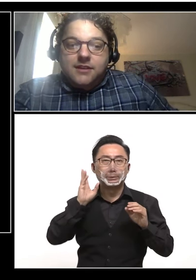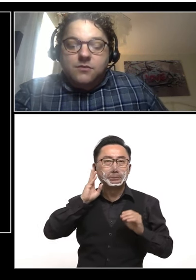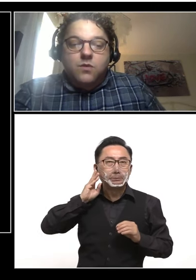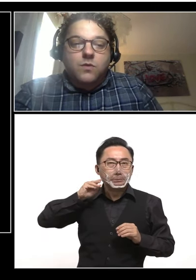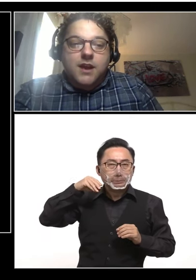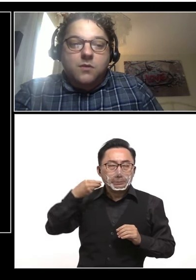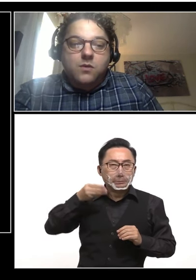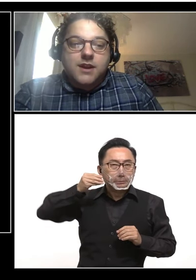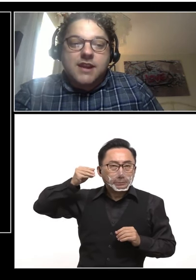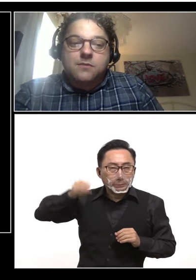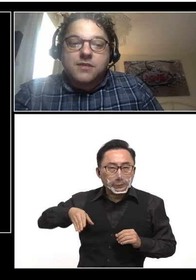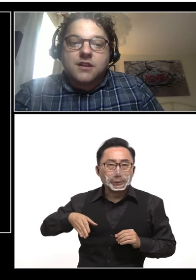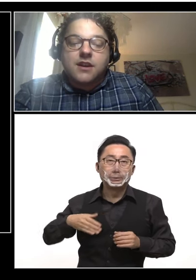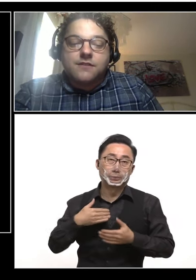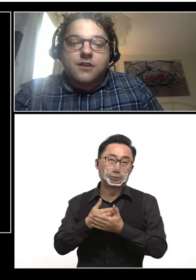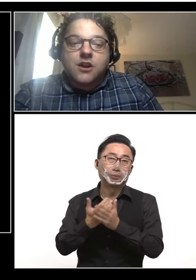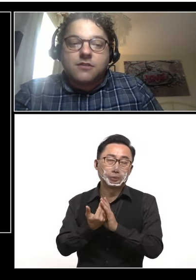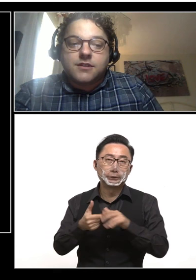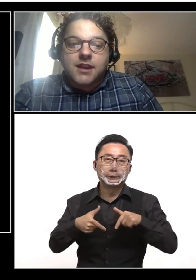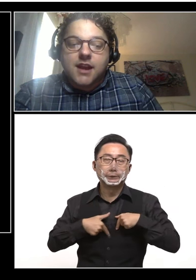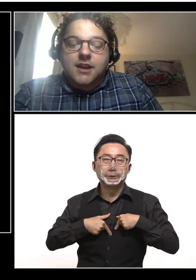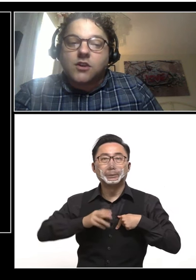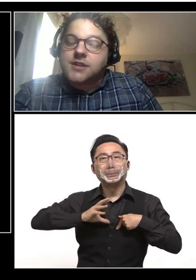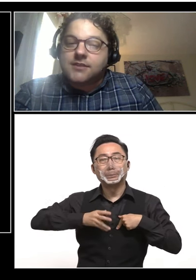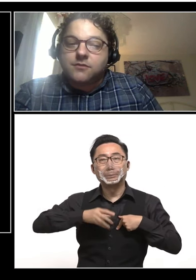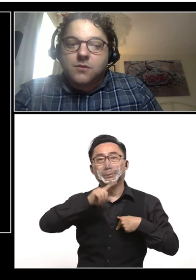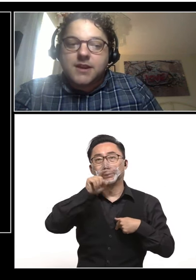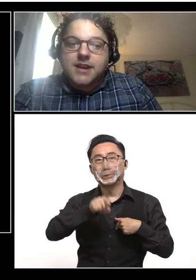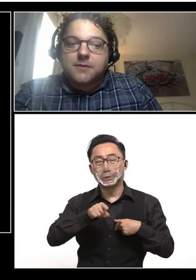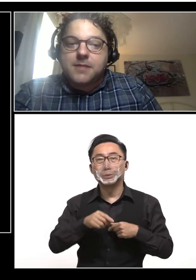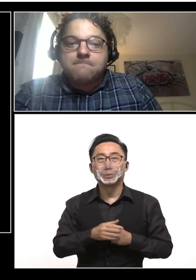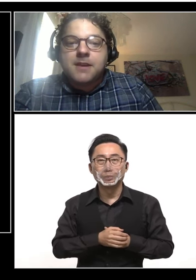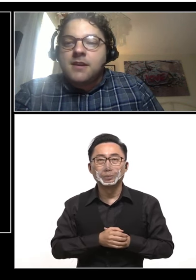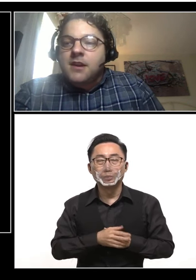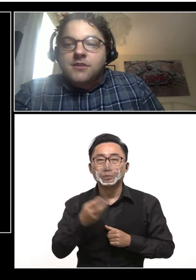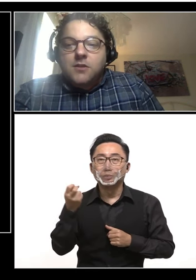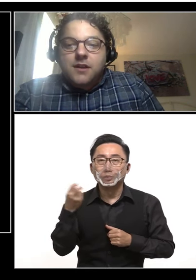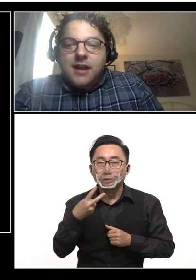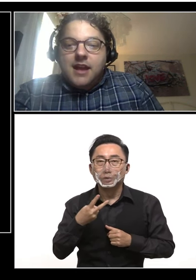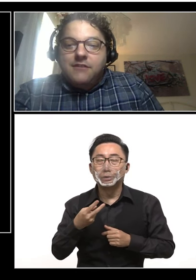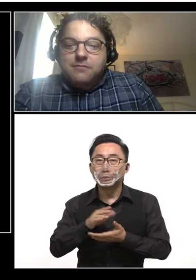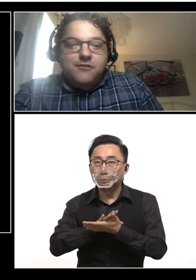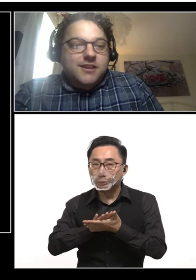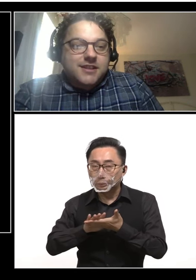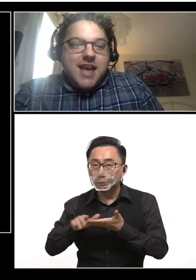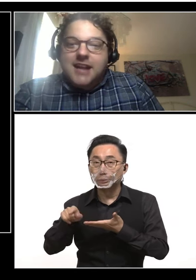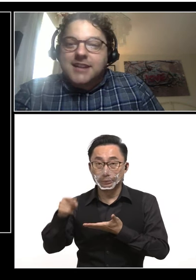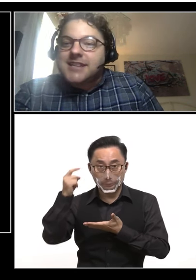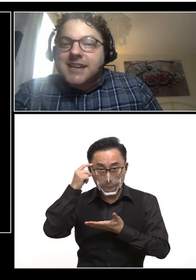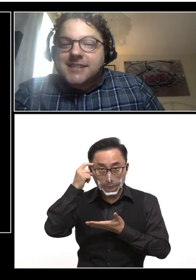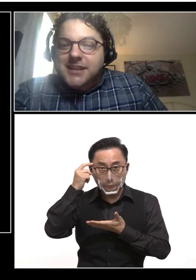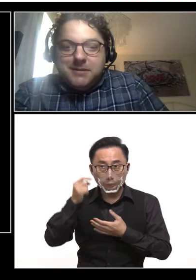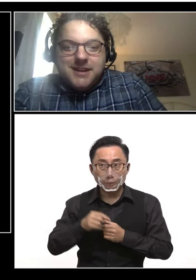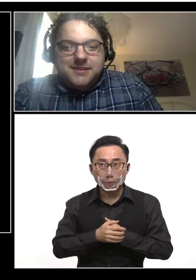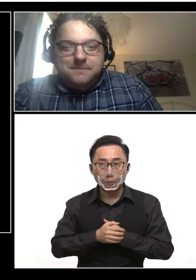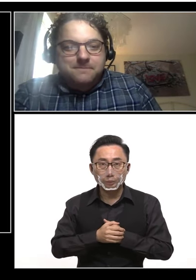again, what we're dealing with, the kind of current context of what we're dealing with. So having provided that, next